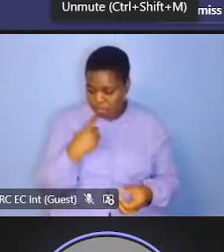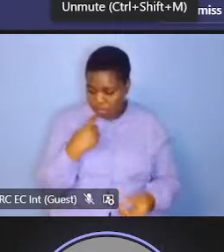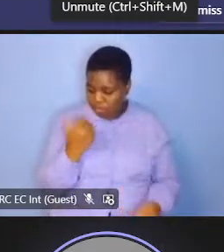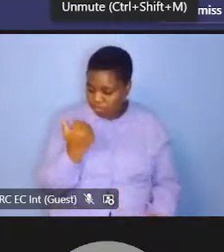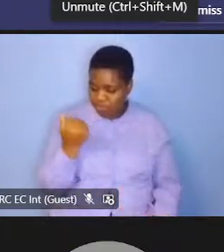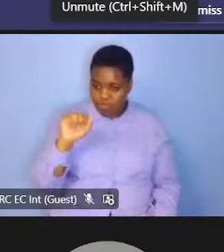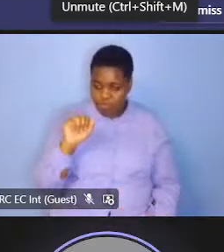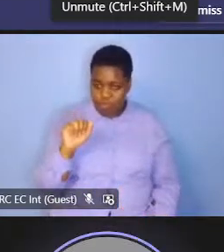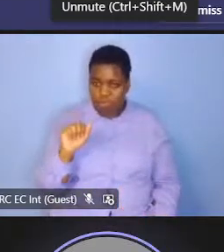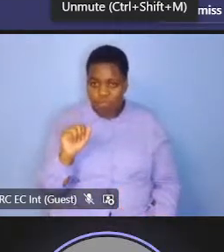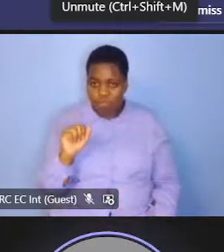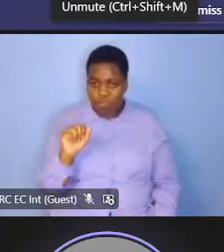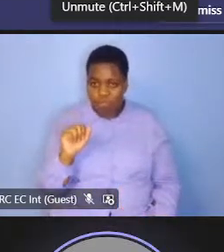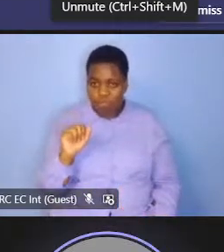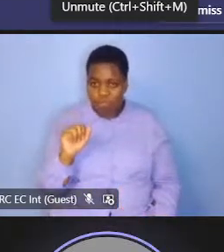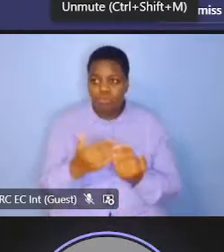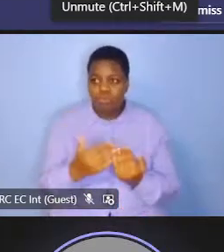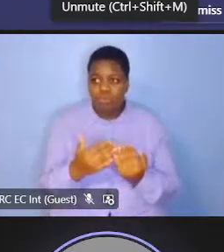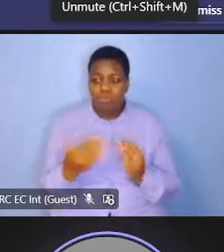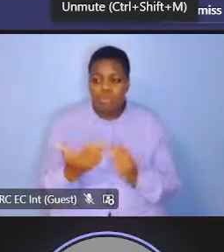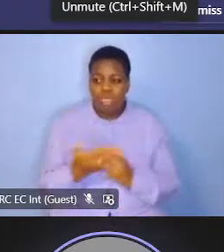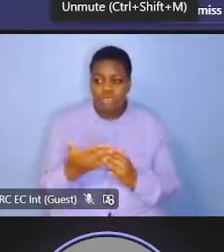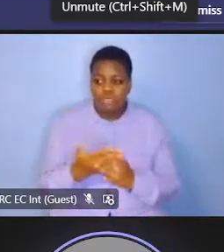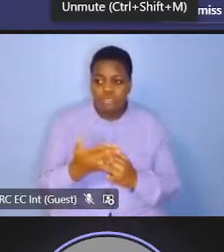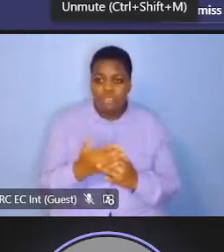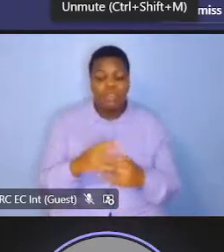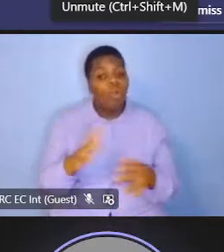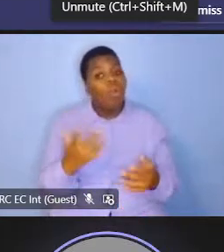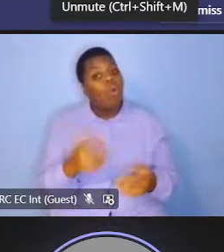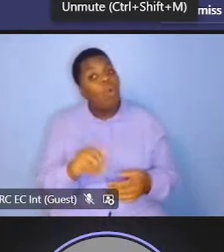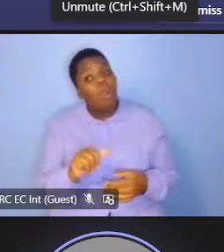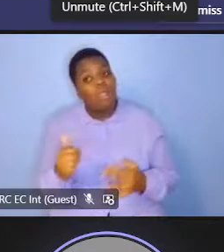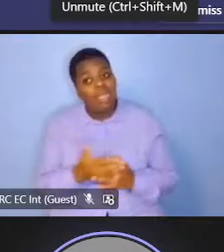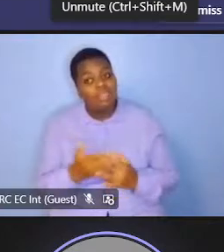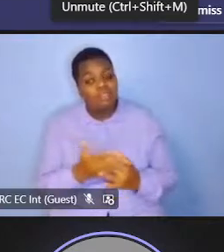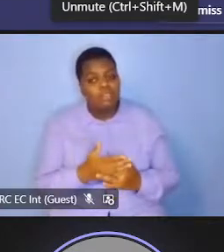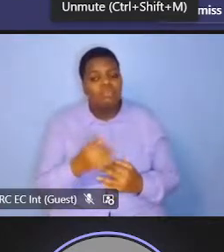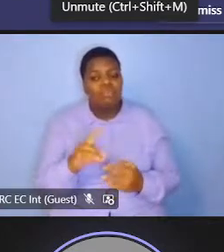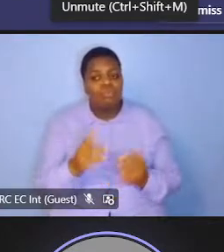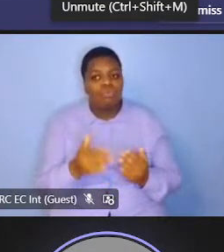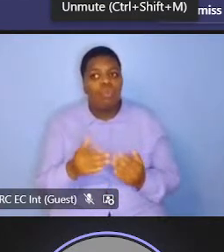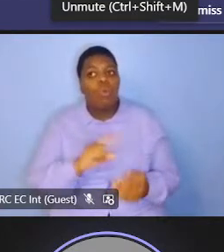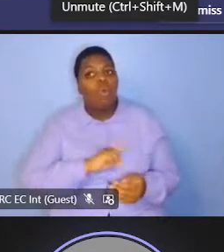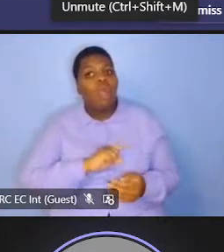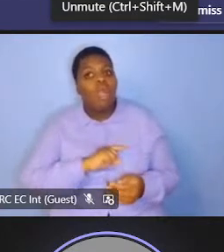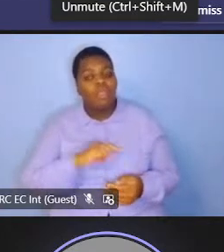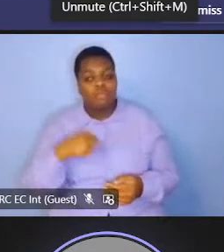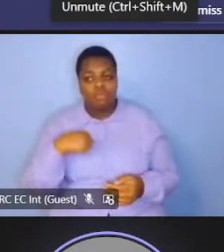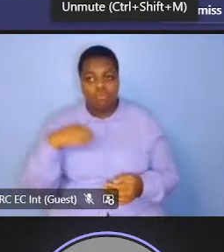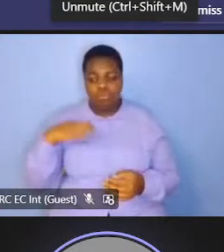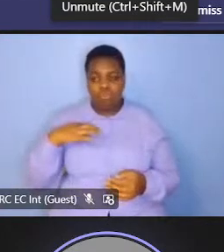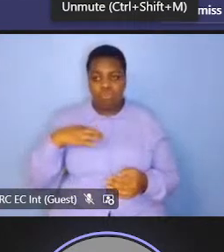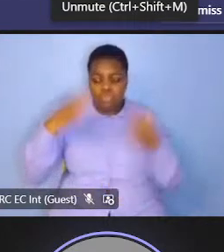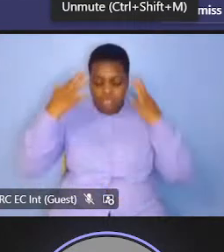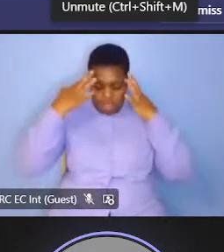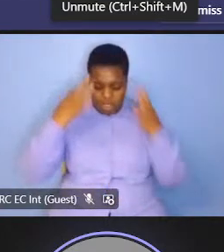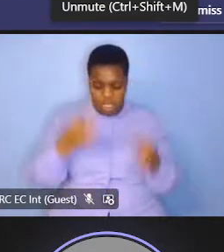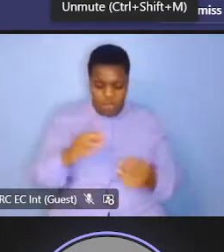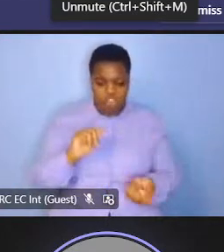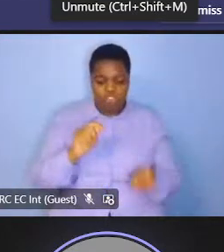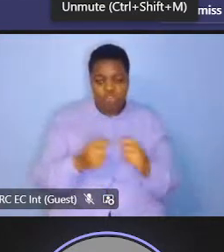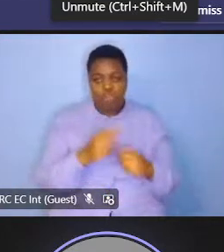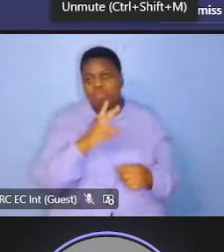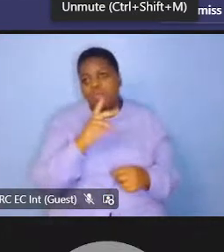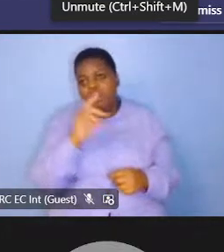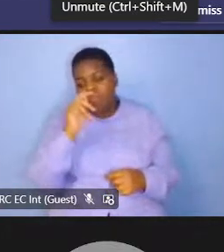admission or school access or access to school because of their gender identity or an